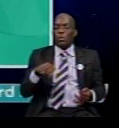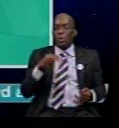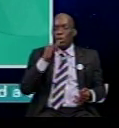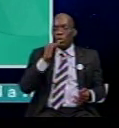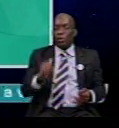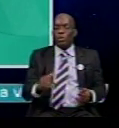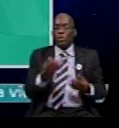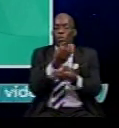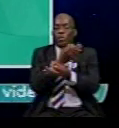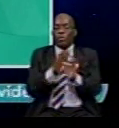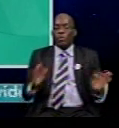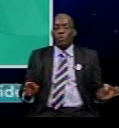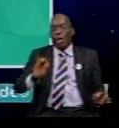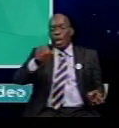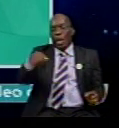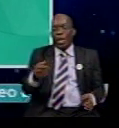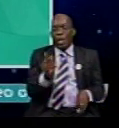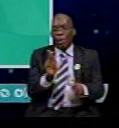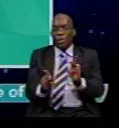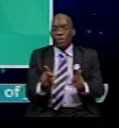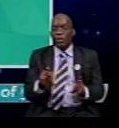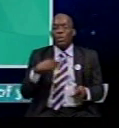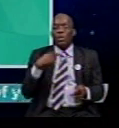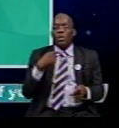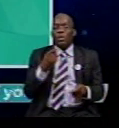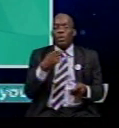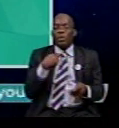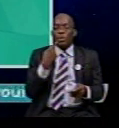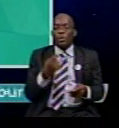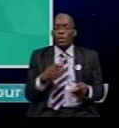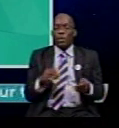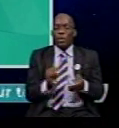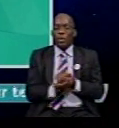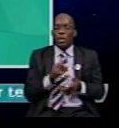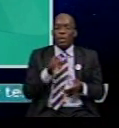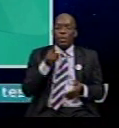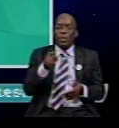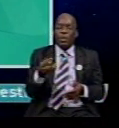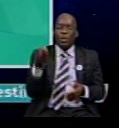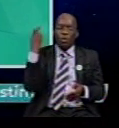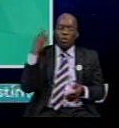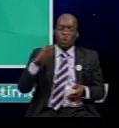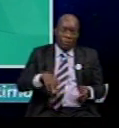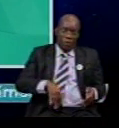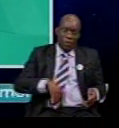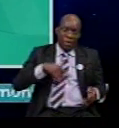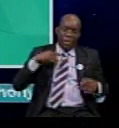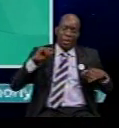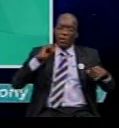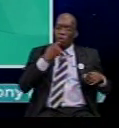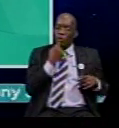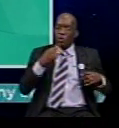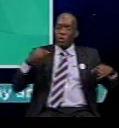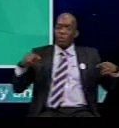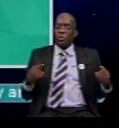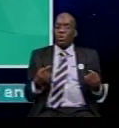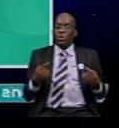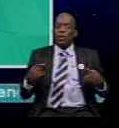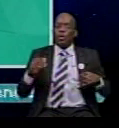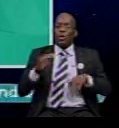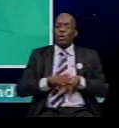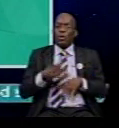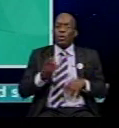Paul Chinedu from YouTube wrote, I was feeling severe pain on my right upper arm, which I couldn't make use